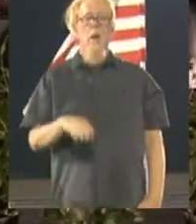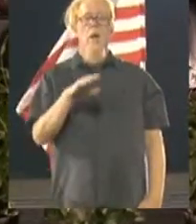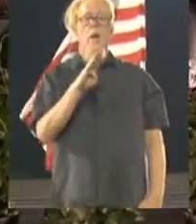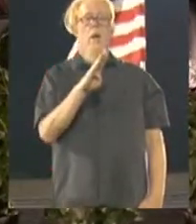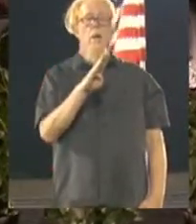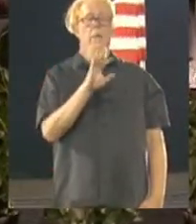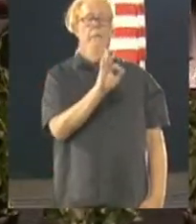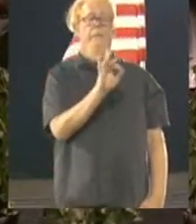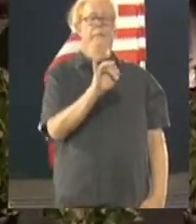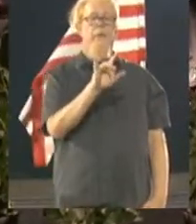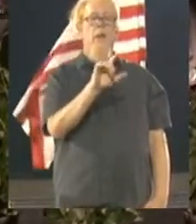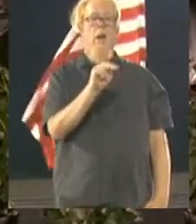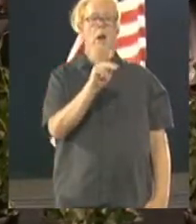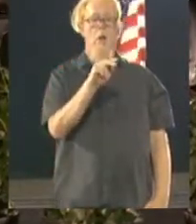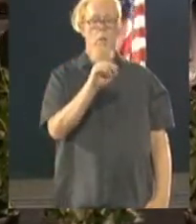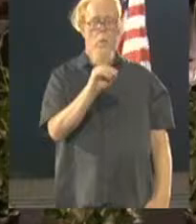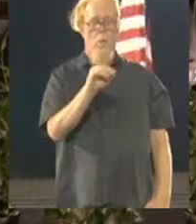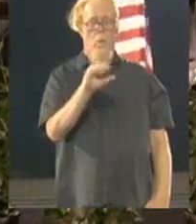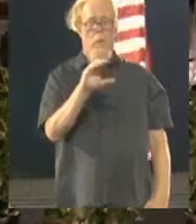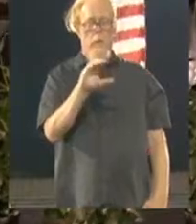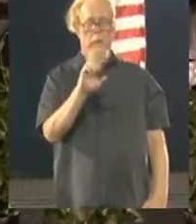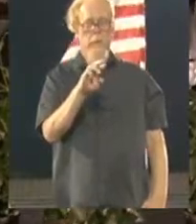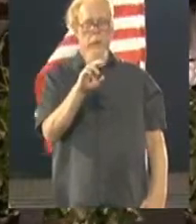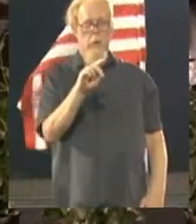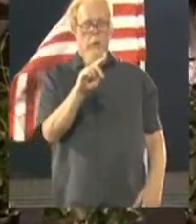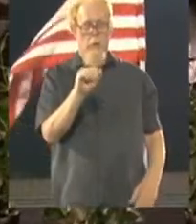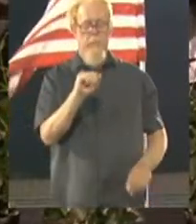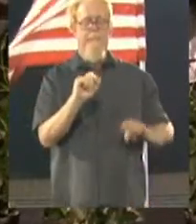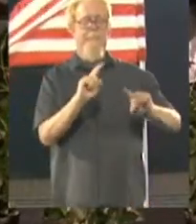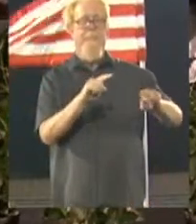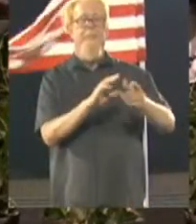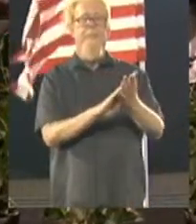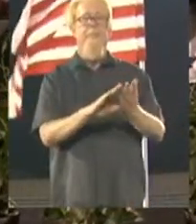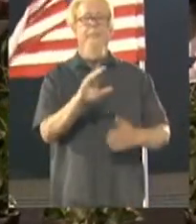be attending San Antonio College.